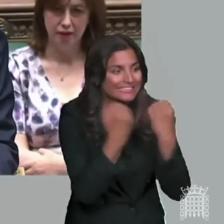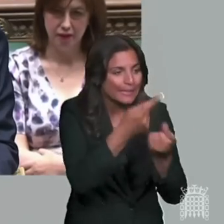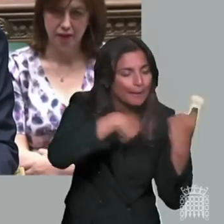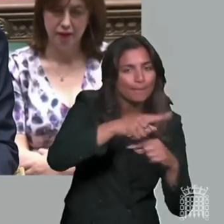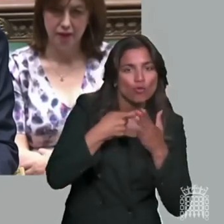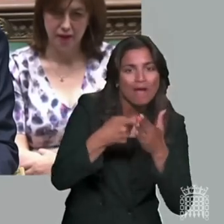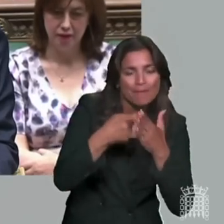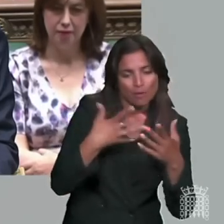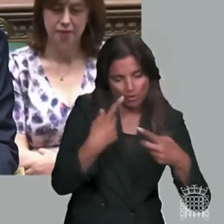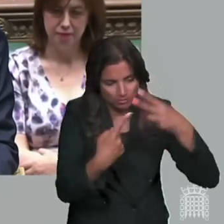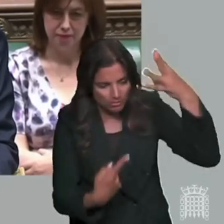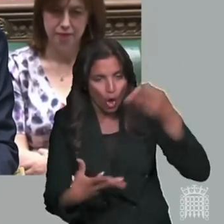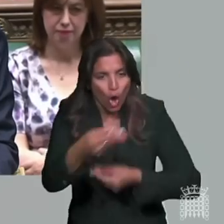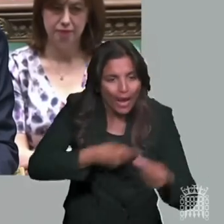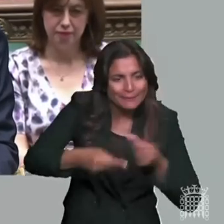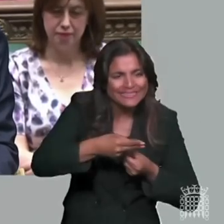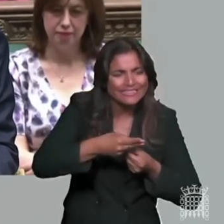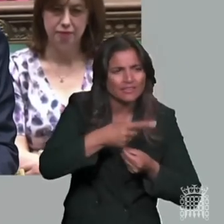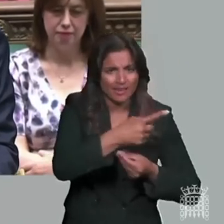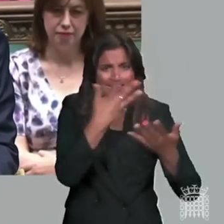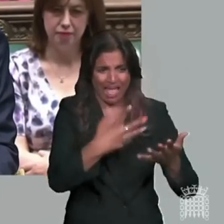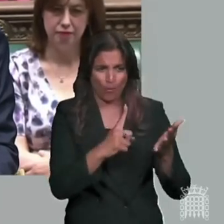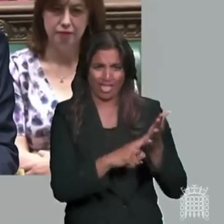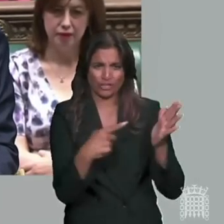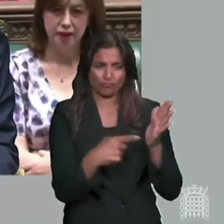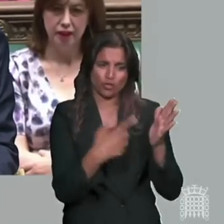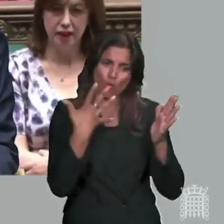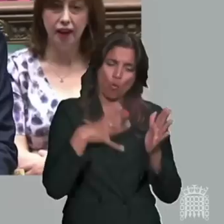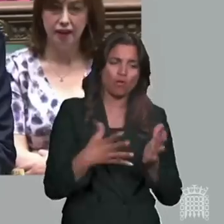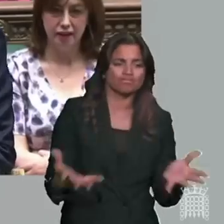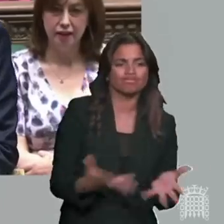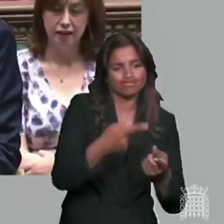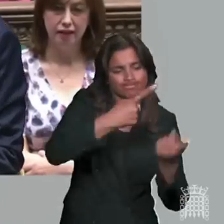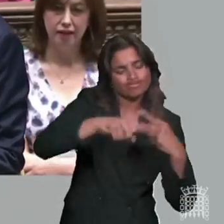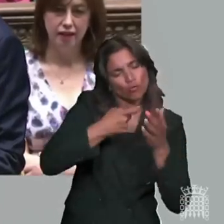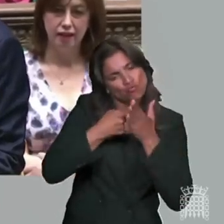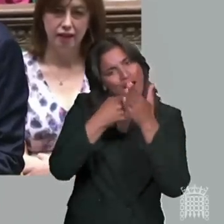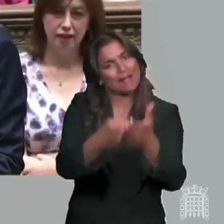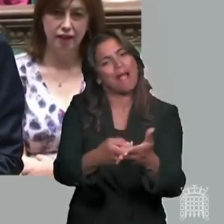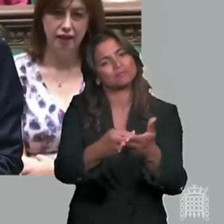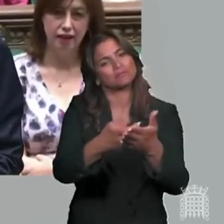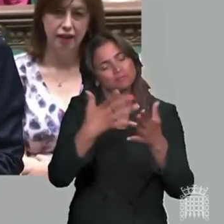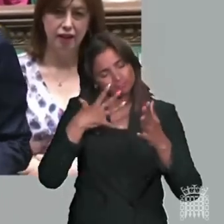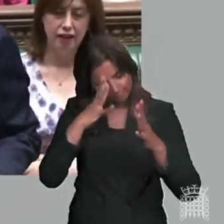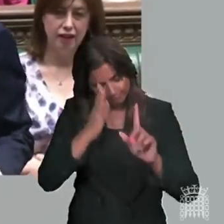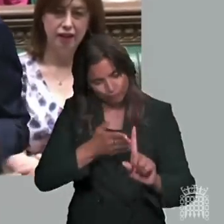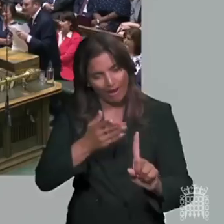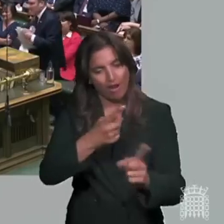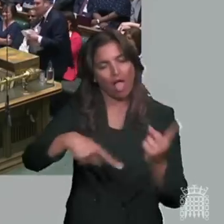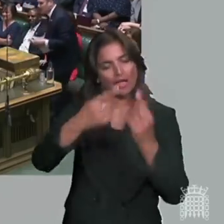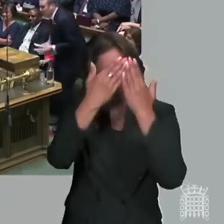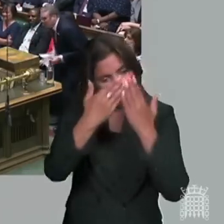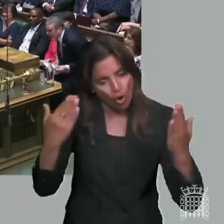to pick up the pieces. Will the Prime Minister block that honours list, or will he buckle to her as well?